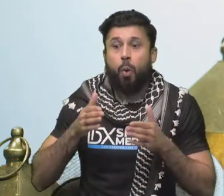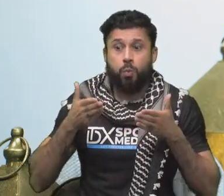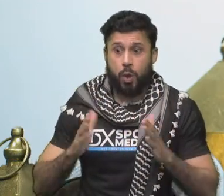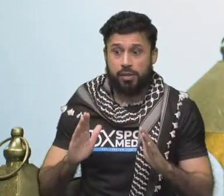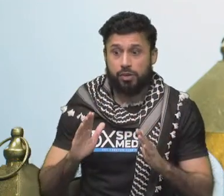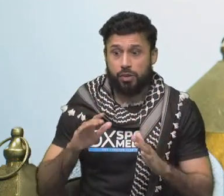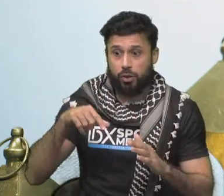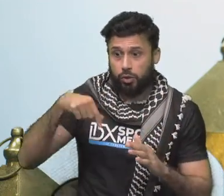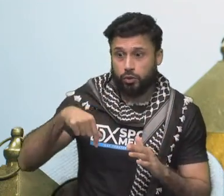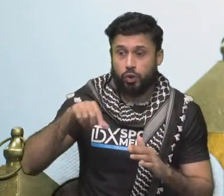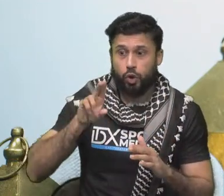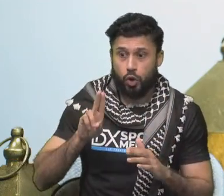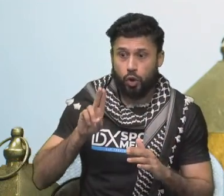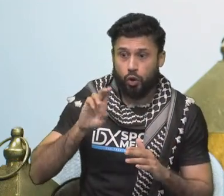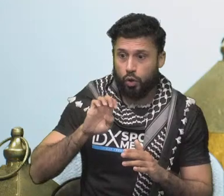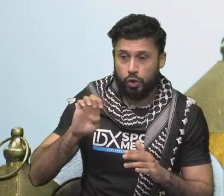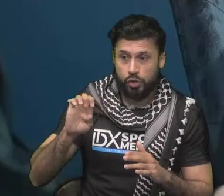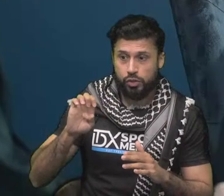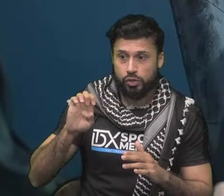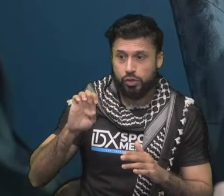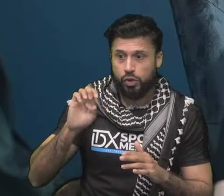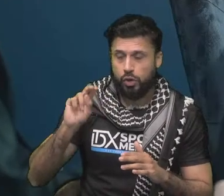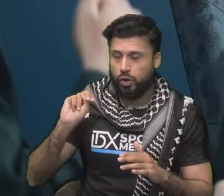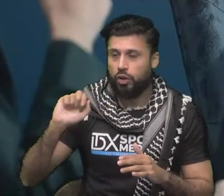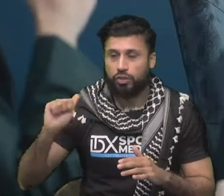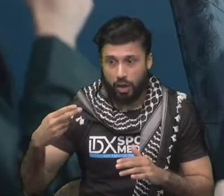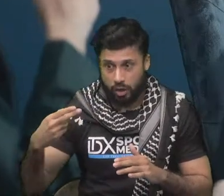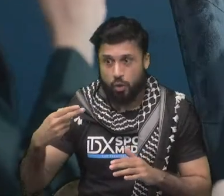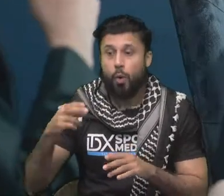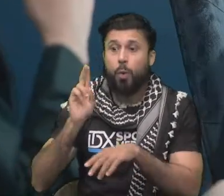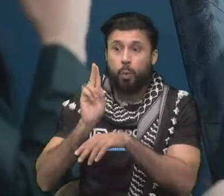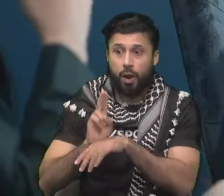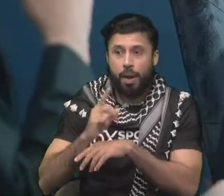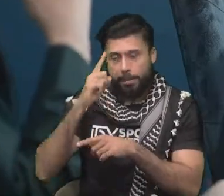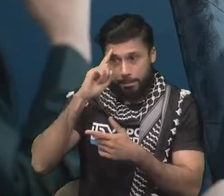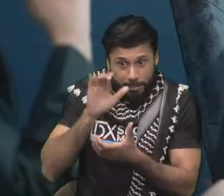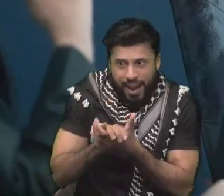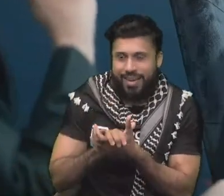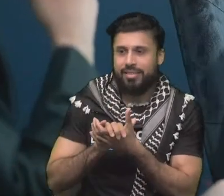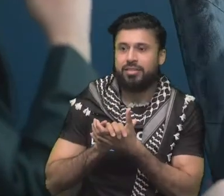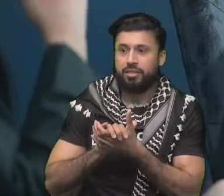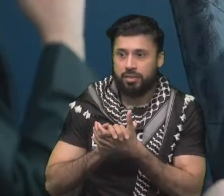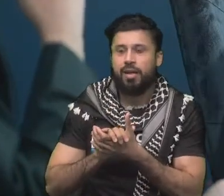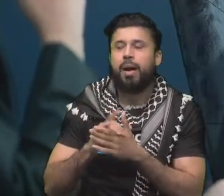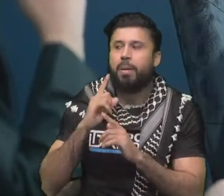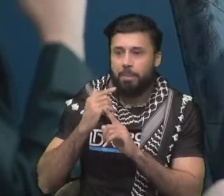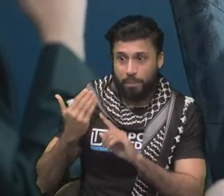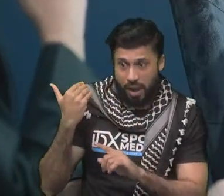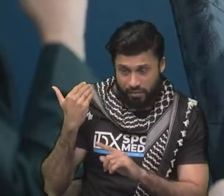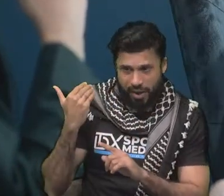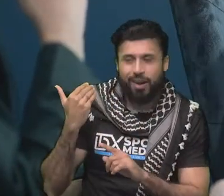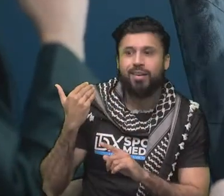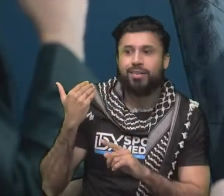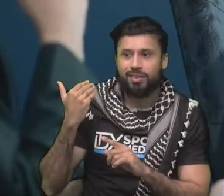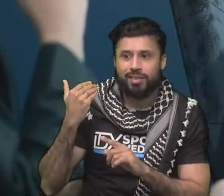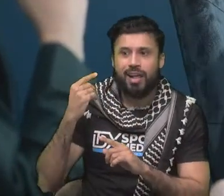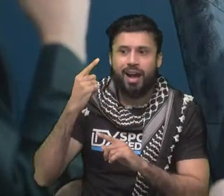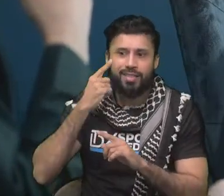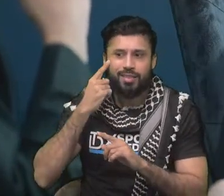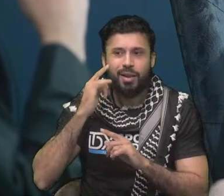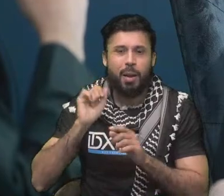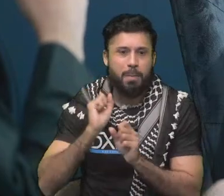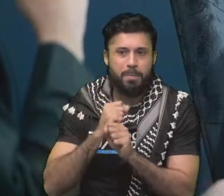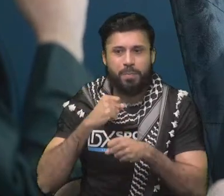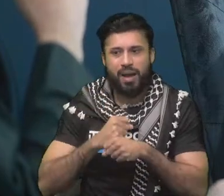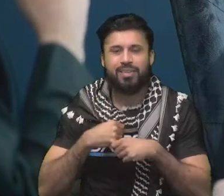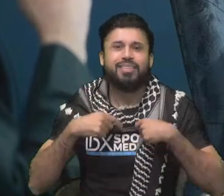the key point. Without sincere repentance. Without sincere repentance to Allah subhanahu wa ta'ala. Yeah. Sheikh Ibn Qayyim, for those who would like to hear him talk about this particular, what he